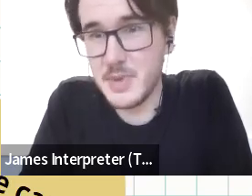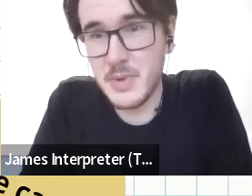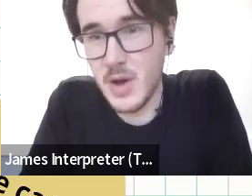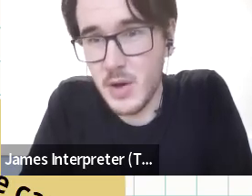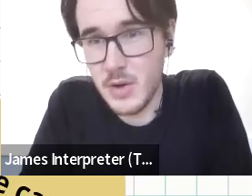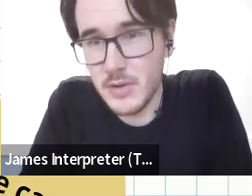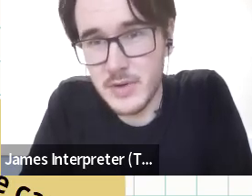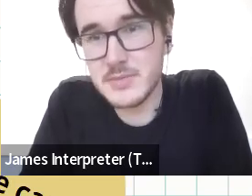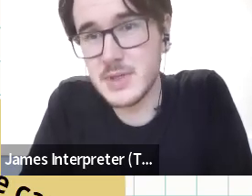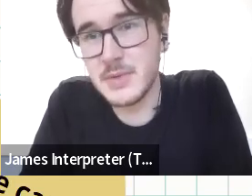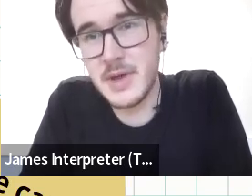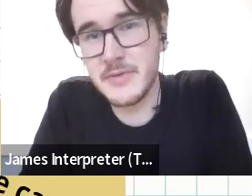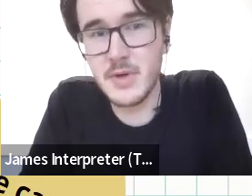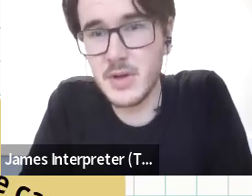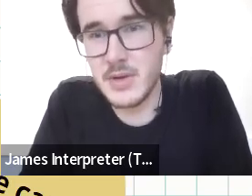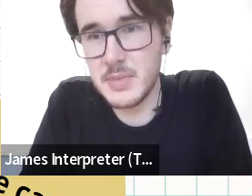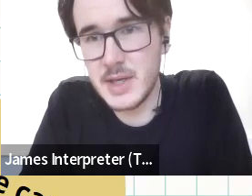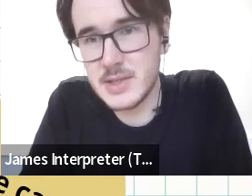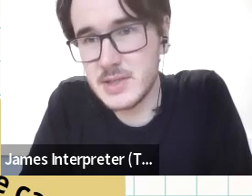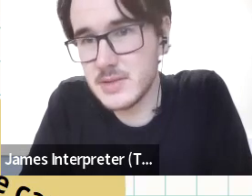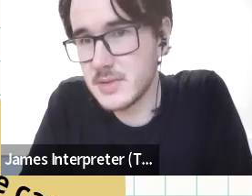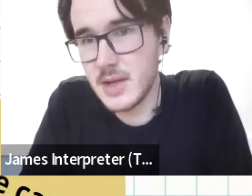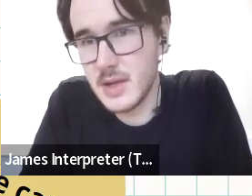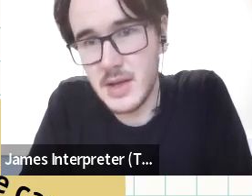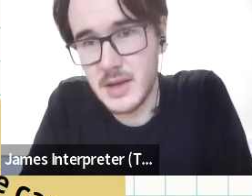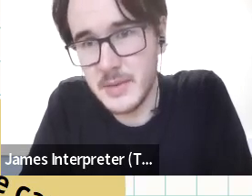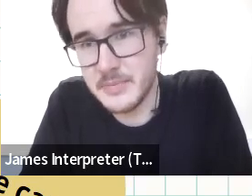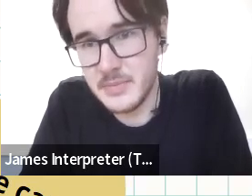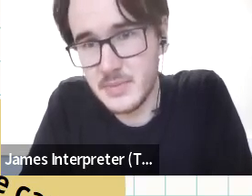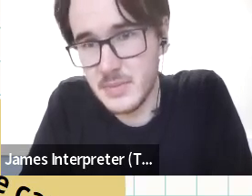There's deaf people all over. Some of them have cochlear implants.